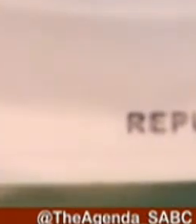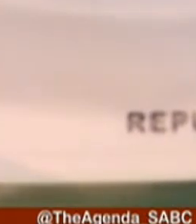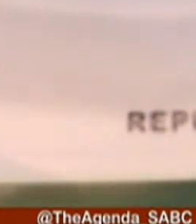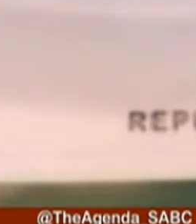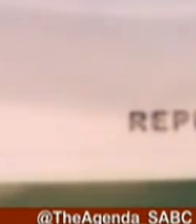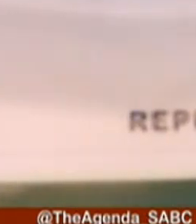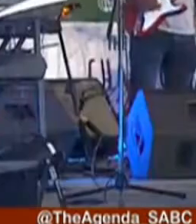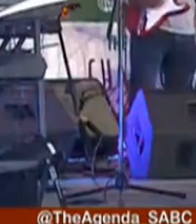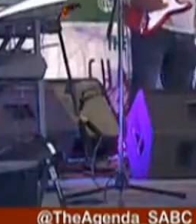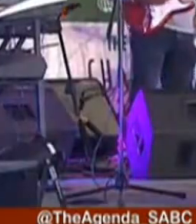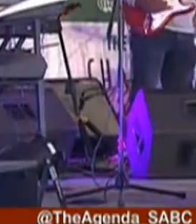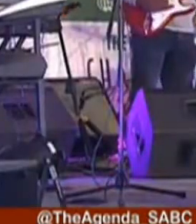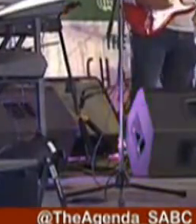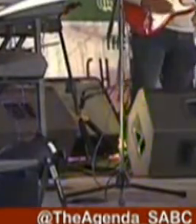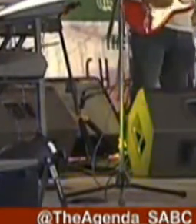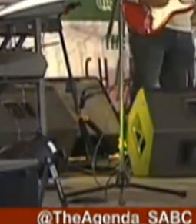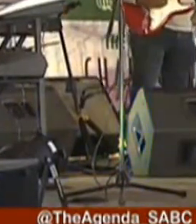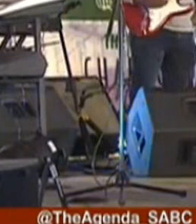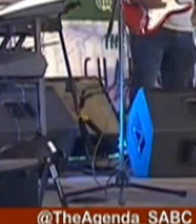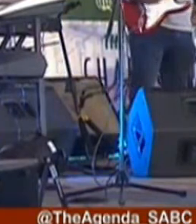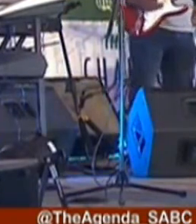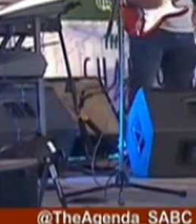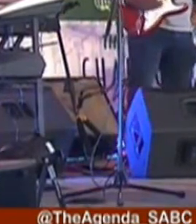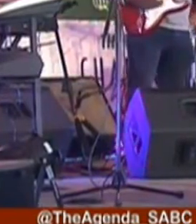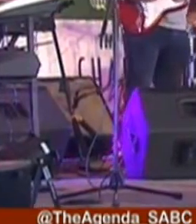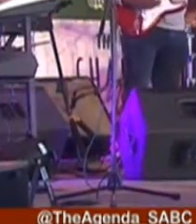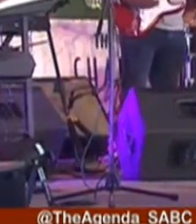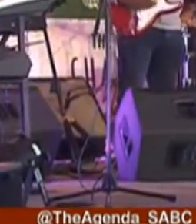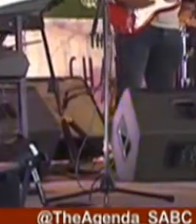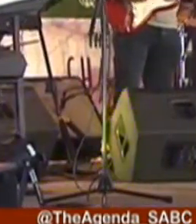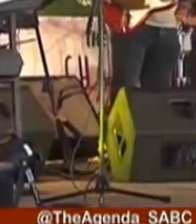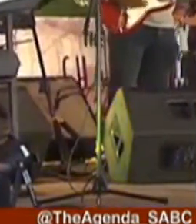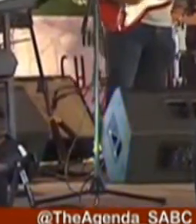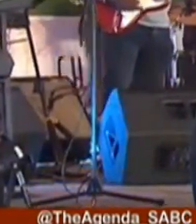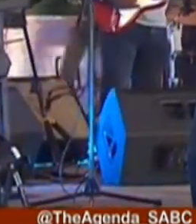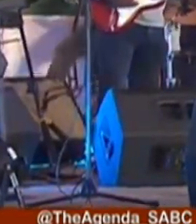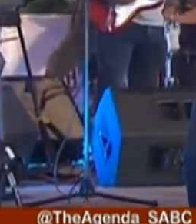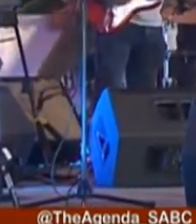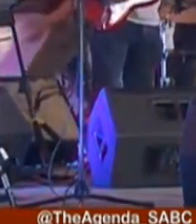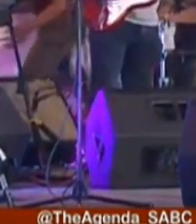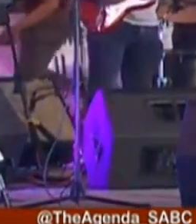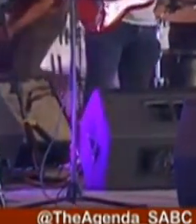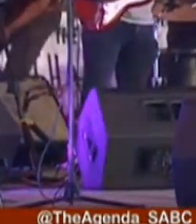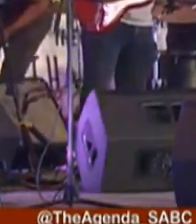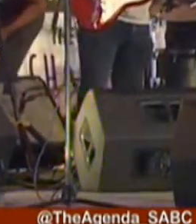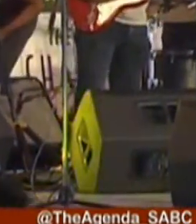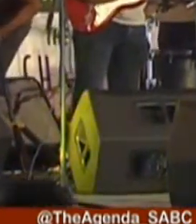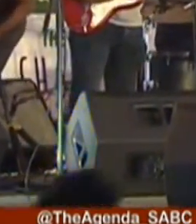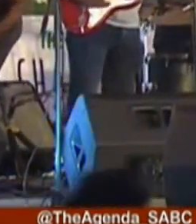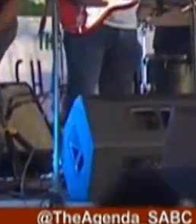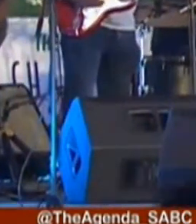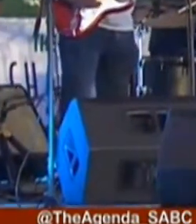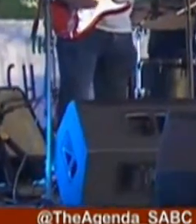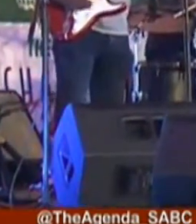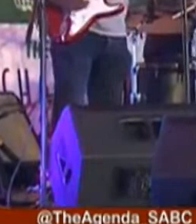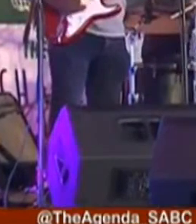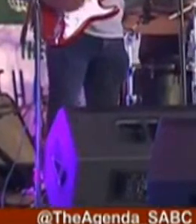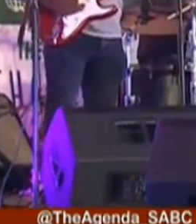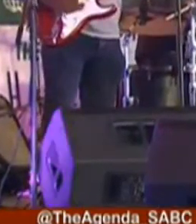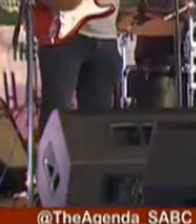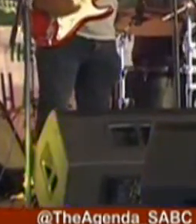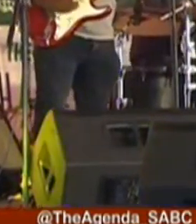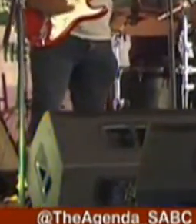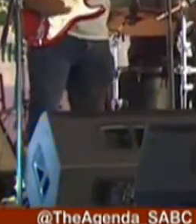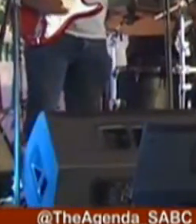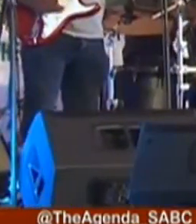We're quickly dipping out of those proceedings just to welcome our viewers on SABC2 who are also coming along with us